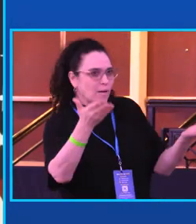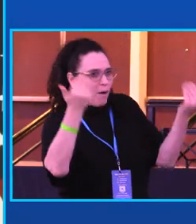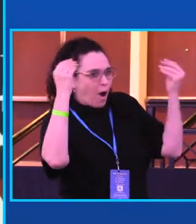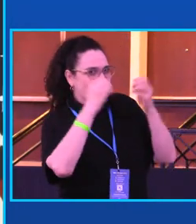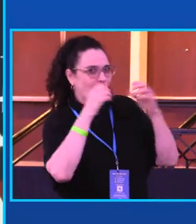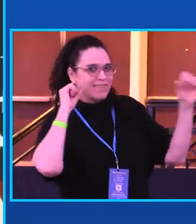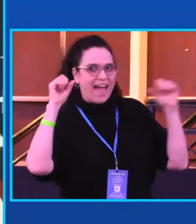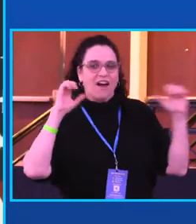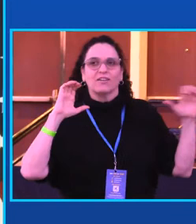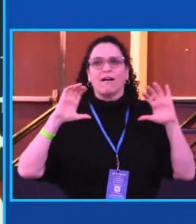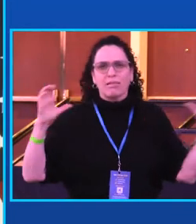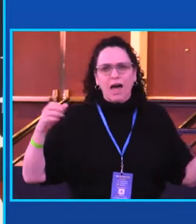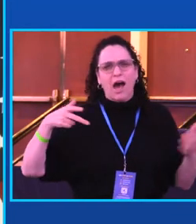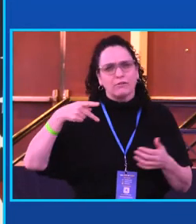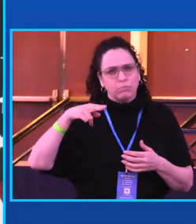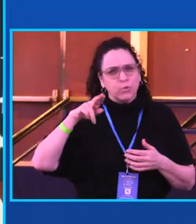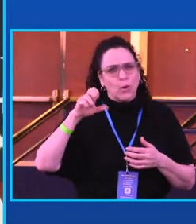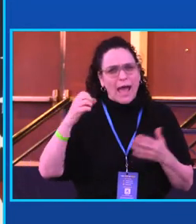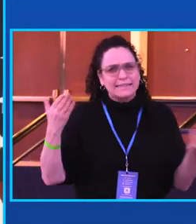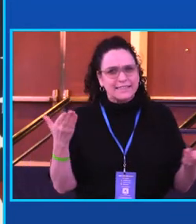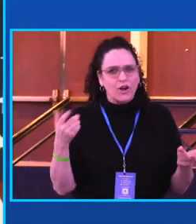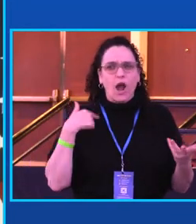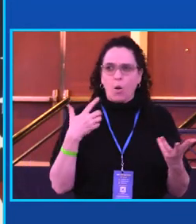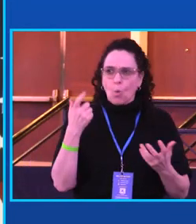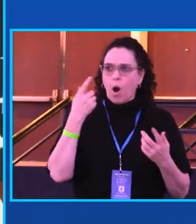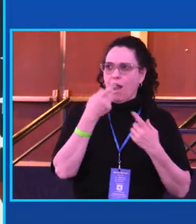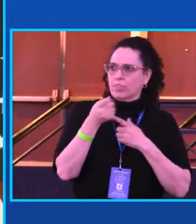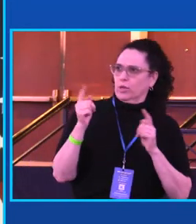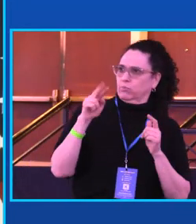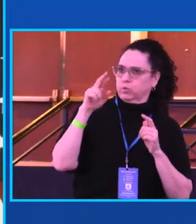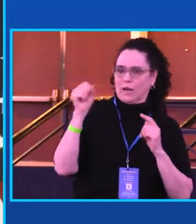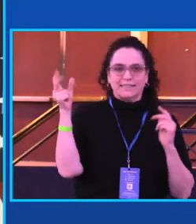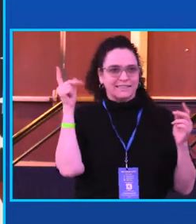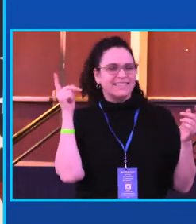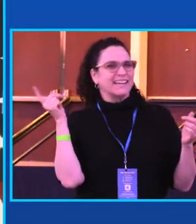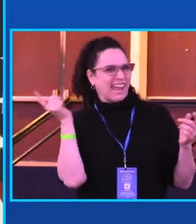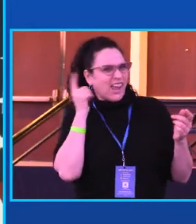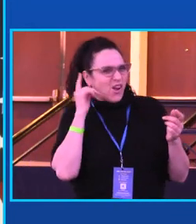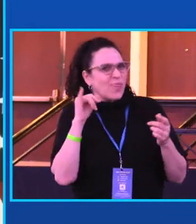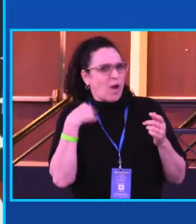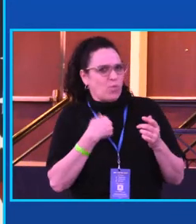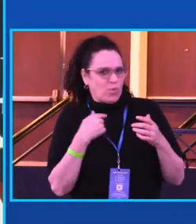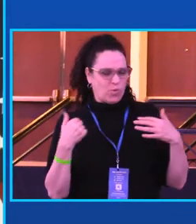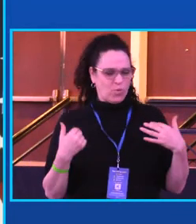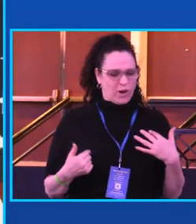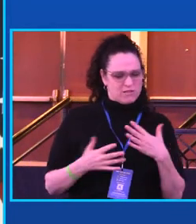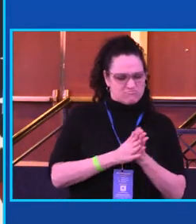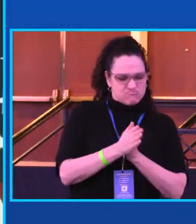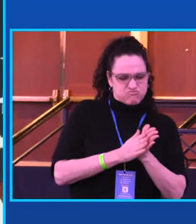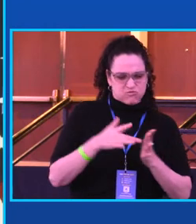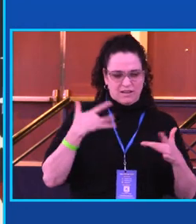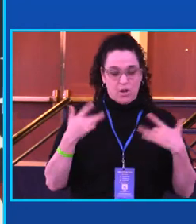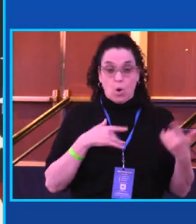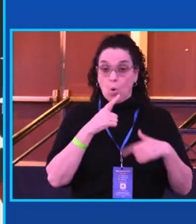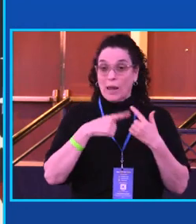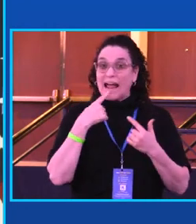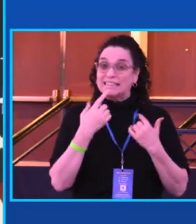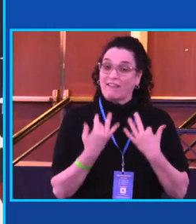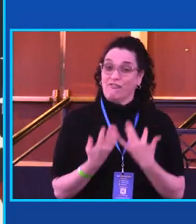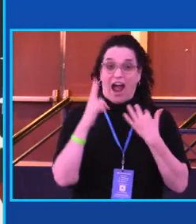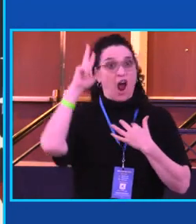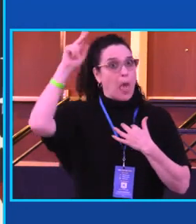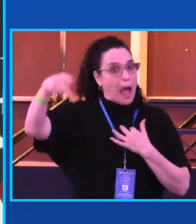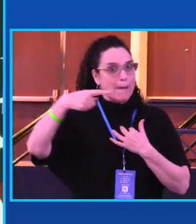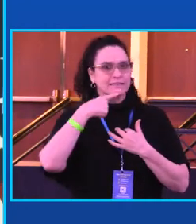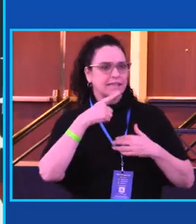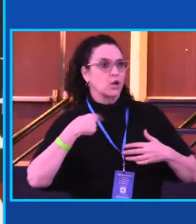there. I want them to hear us, how fired up and ready to win we are. So when I say fired up, I want to hear you say you're